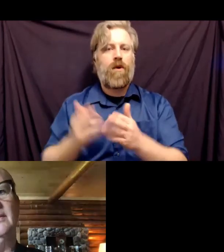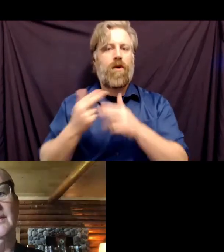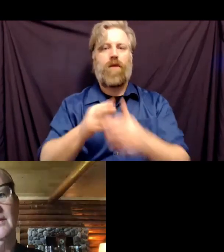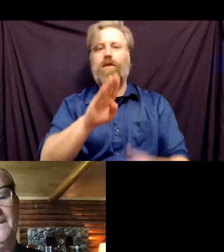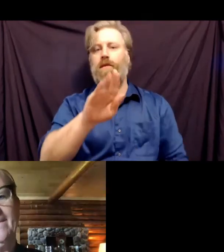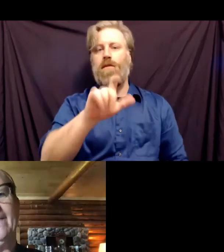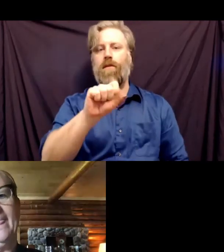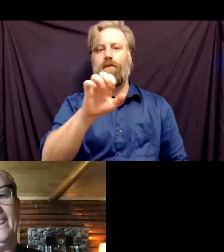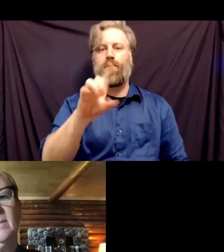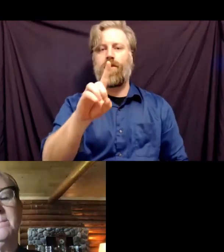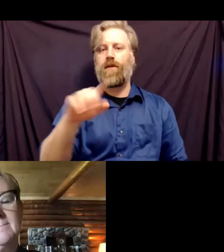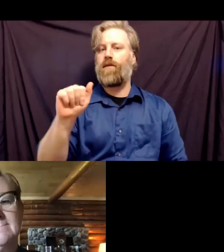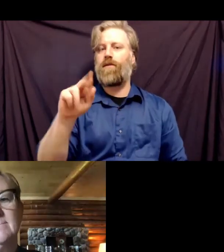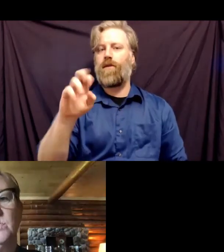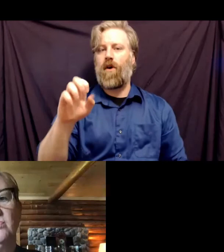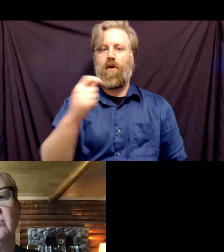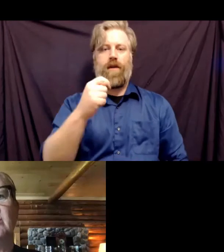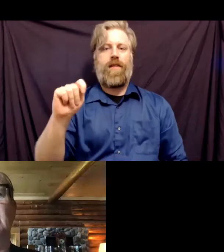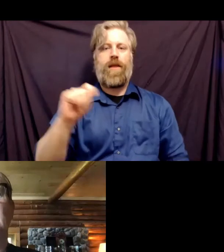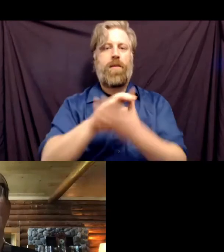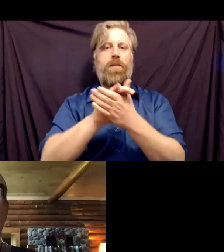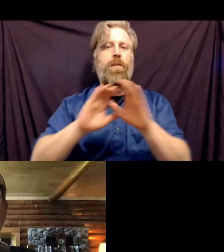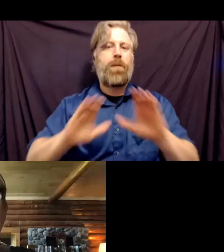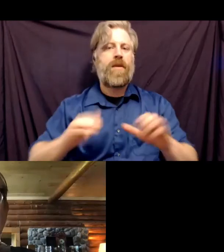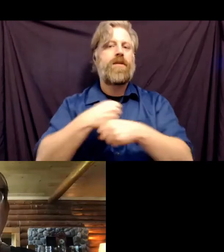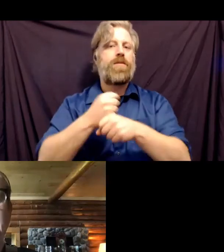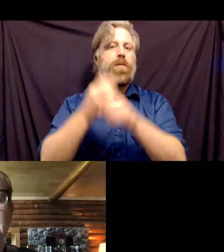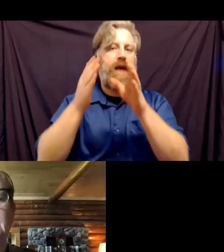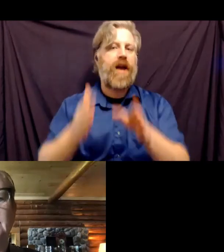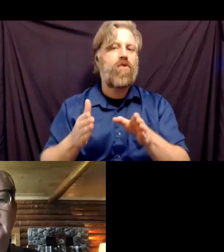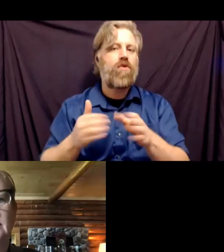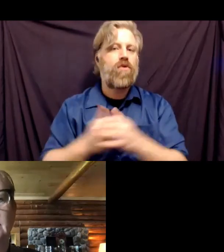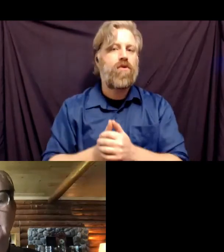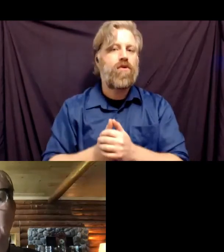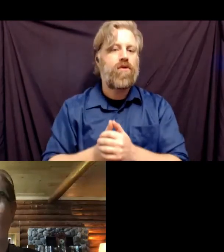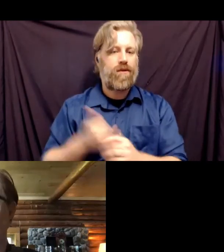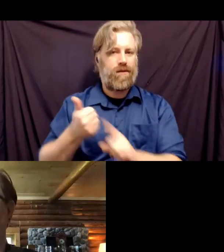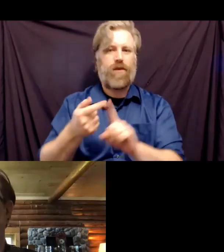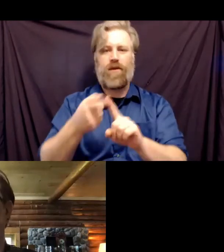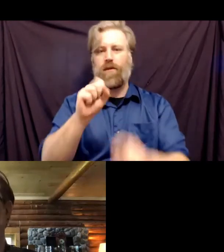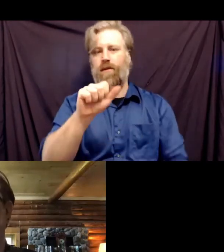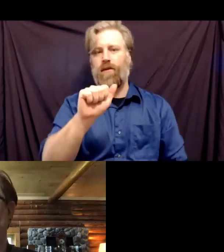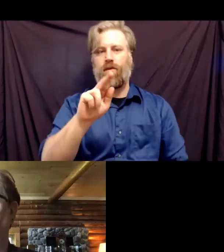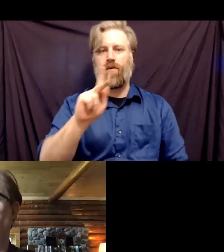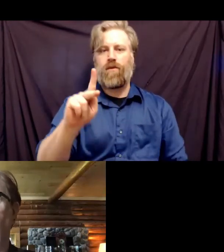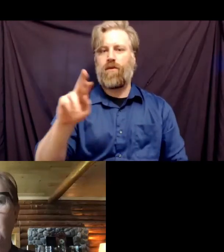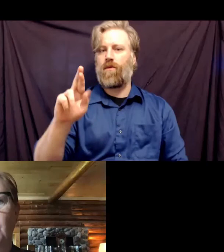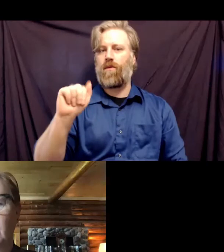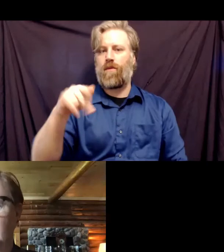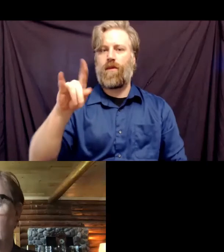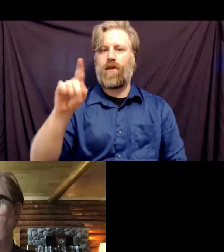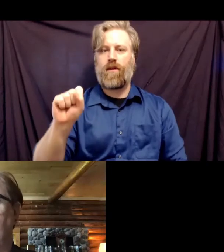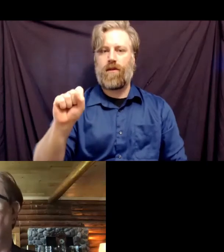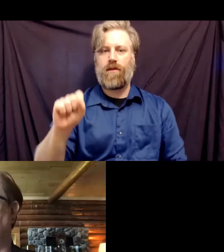Peacemakers, a poet from Sauk Rapids. And it's such a beautiful poem